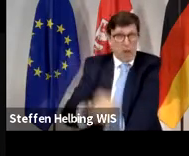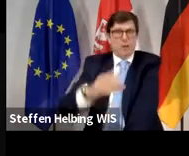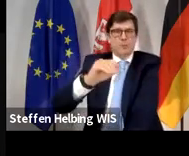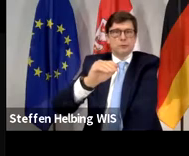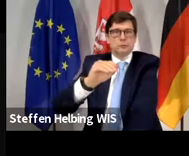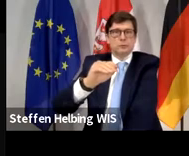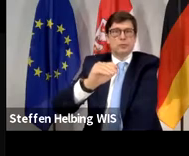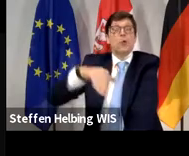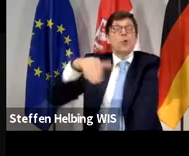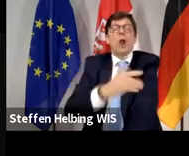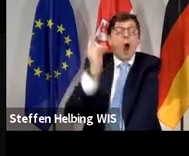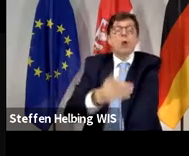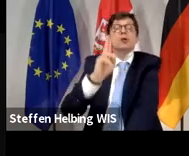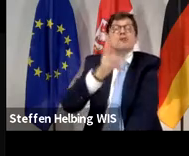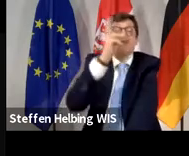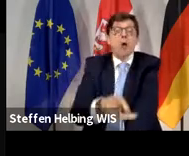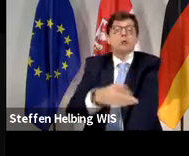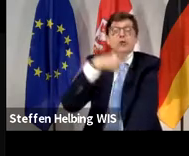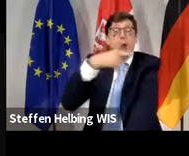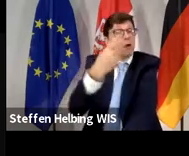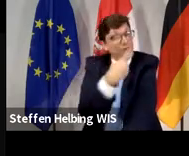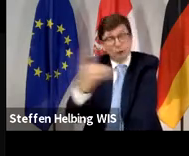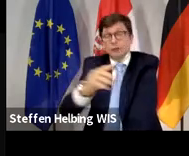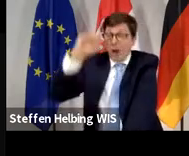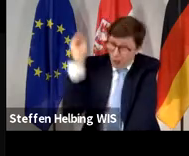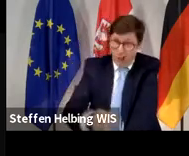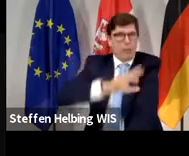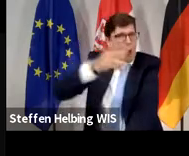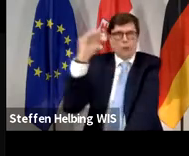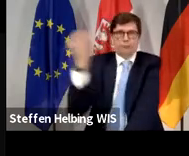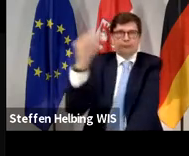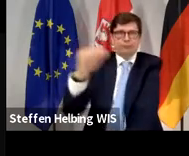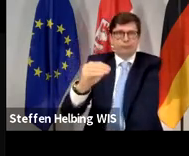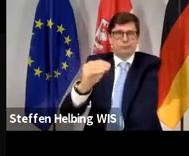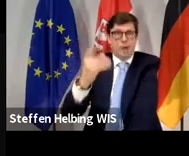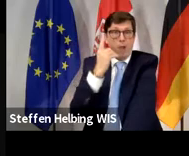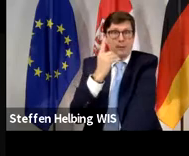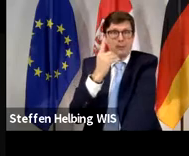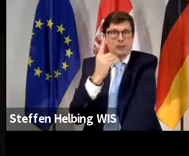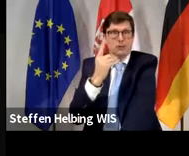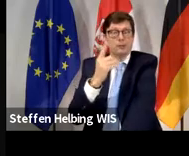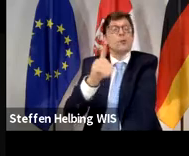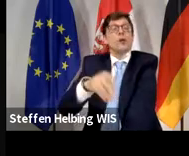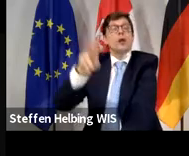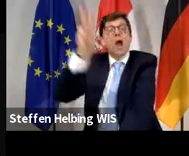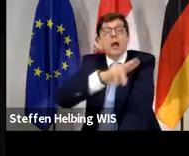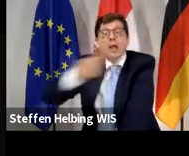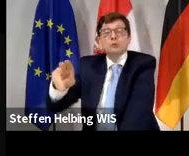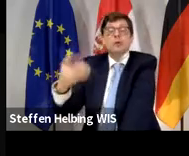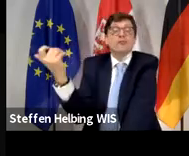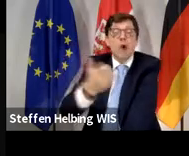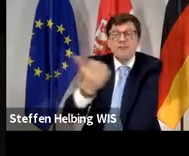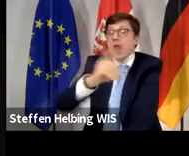there? And all countries in the world can use our app. And the great thing is we can implement it to